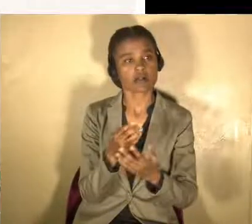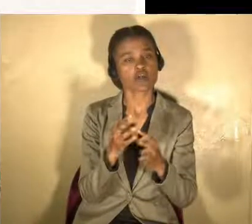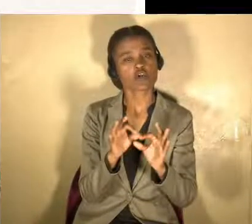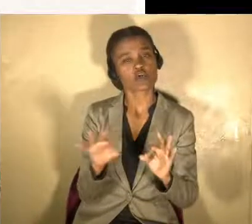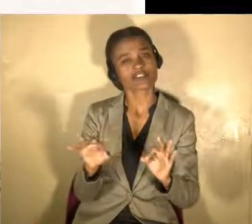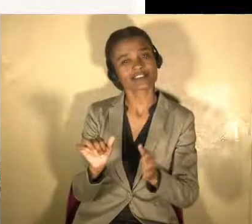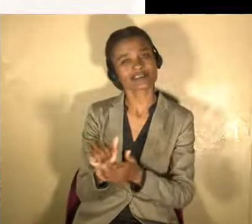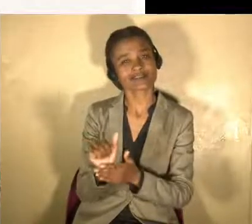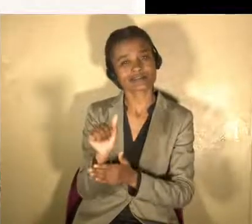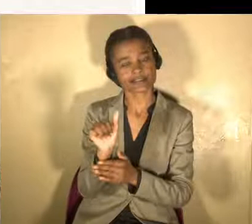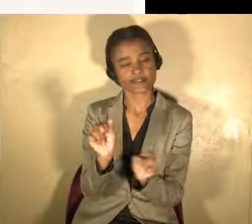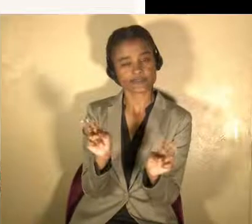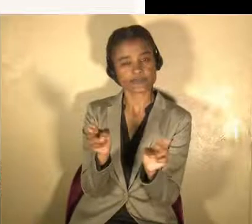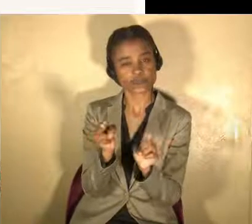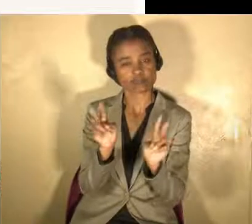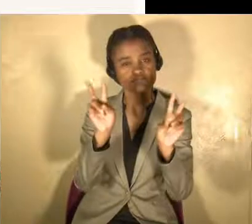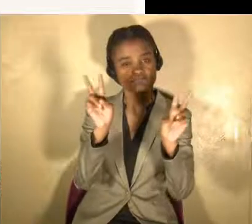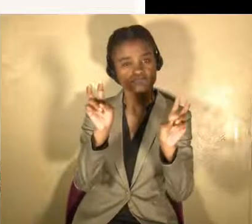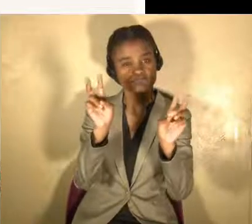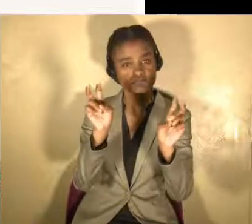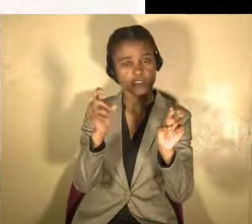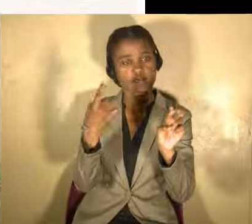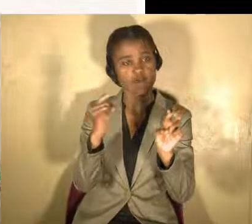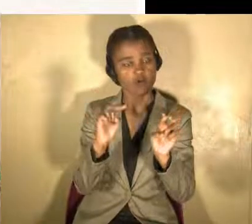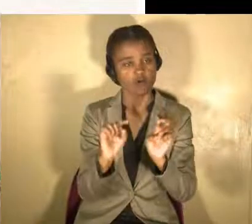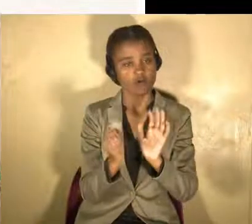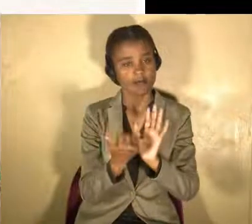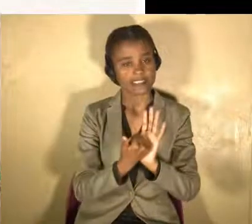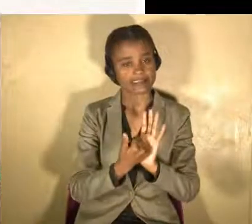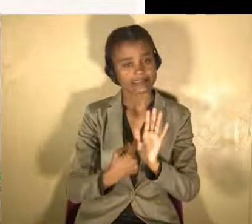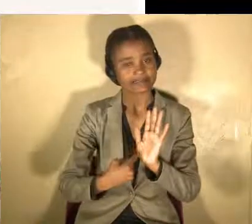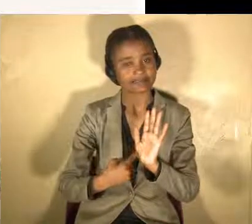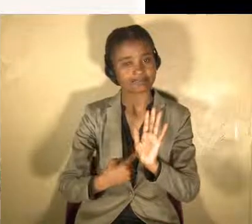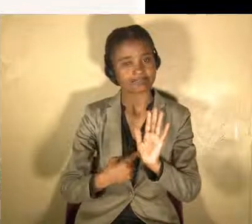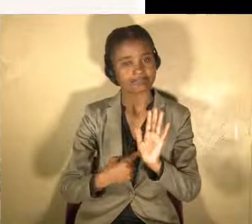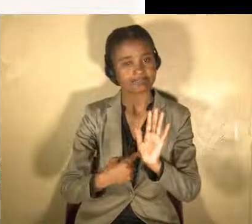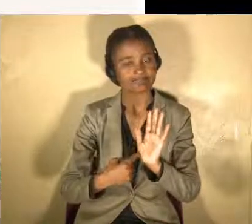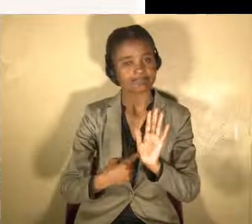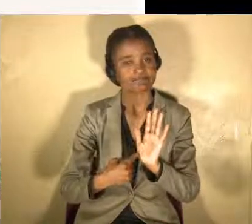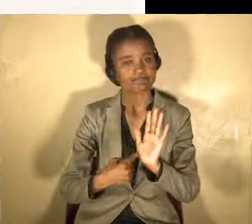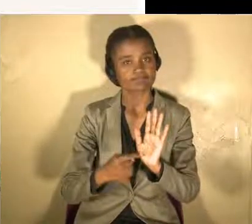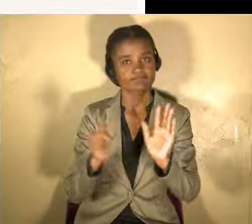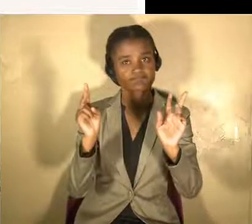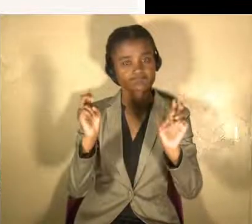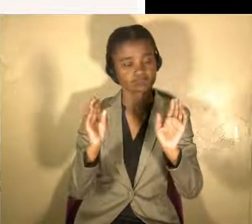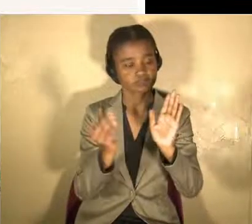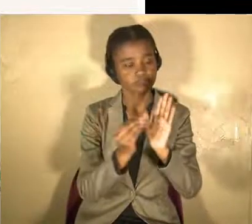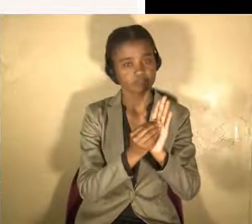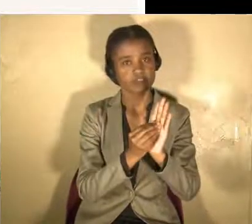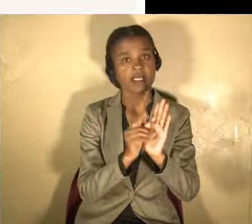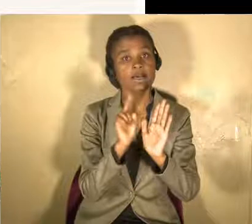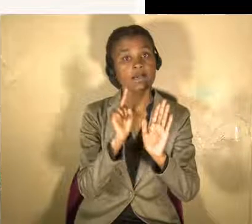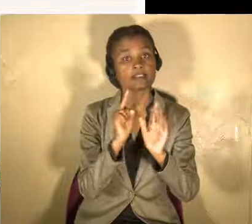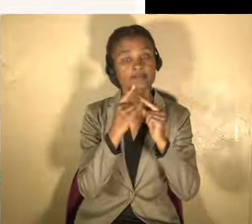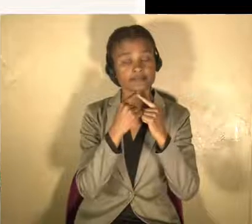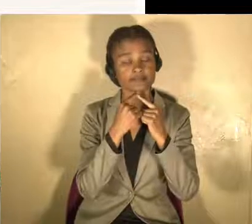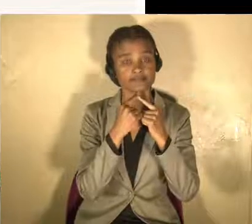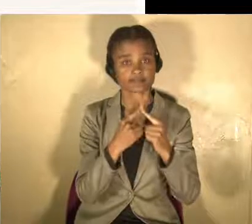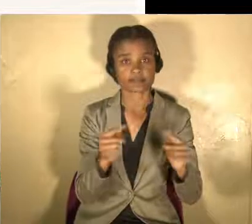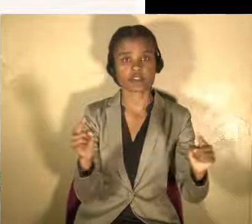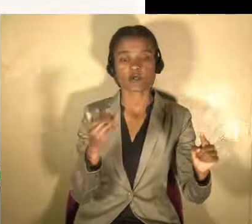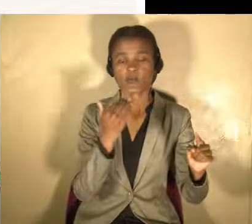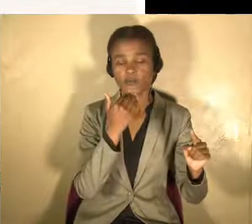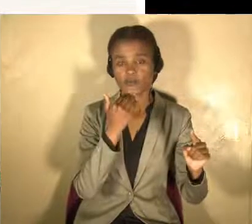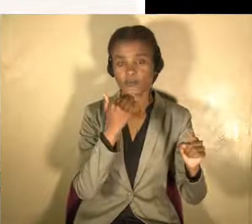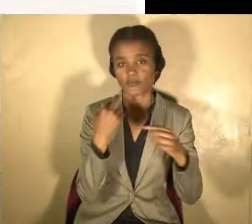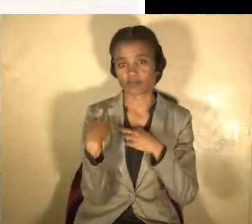title for this act, which would need to be proclaimed by the